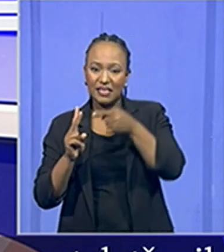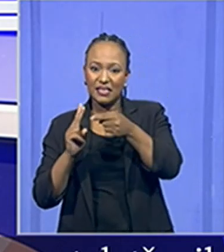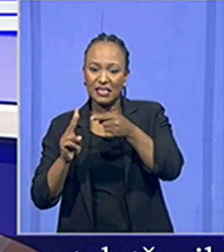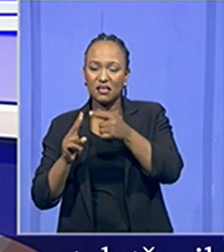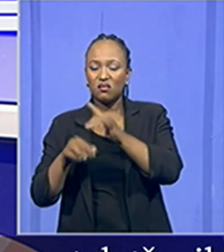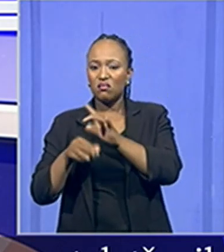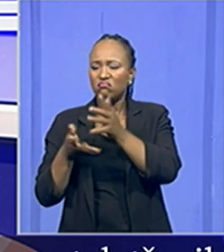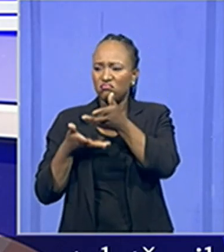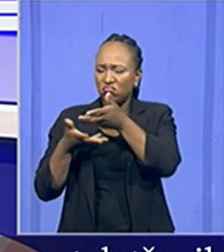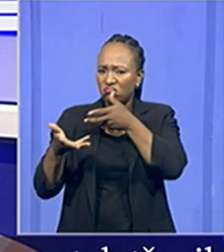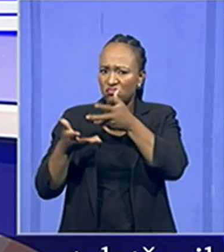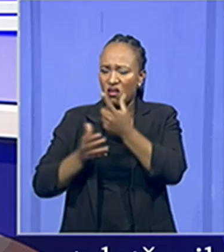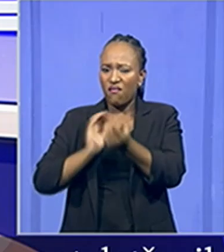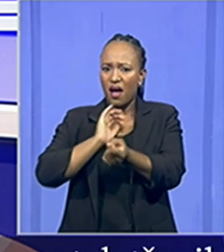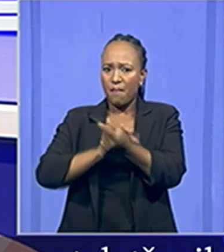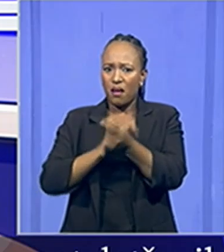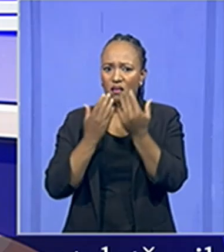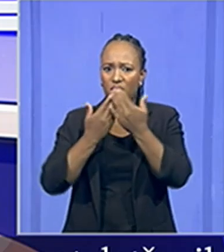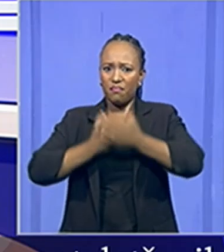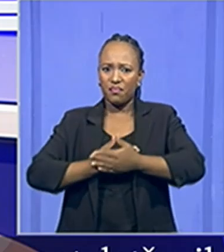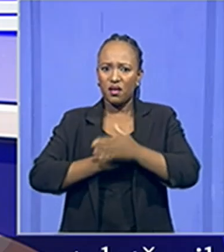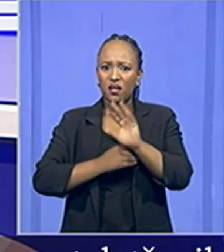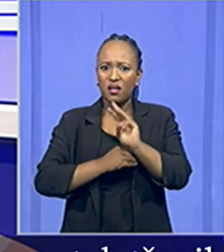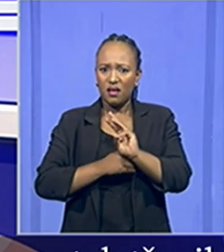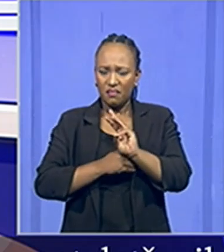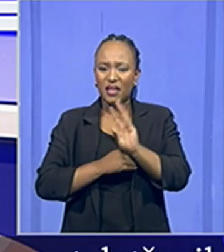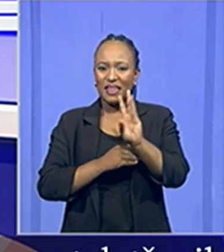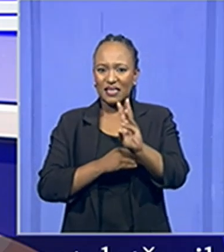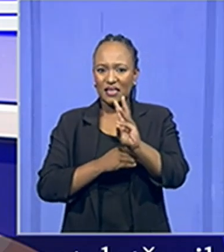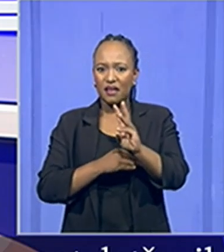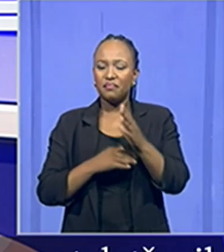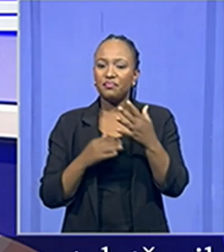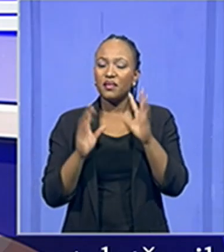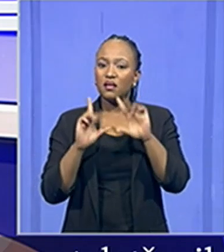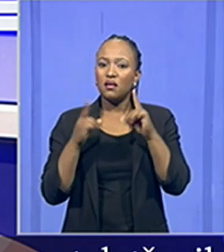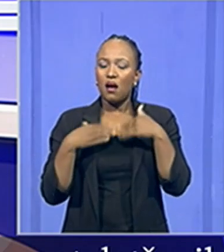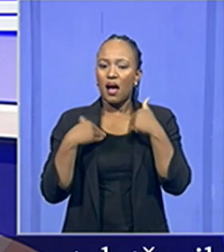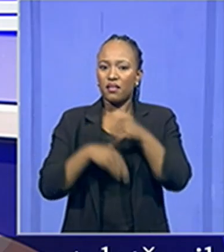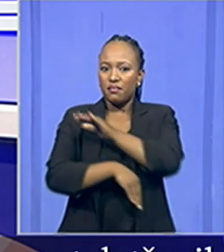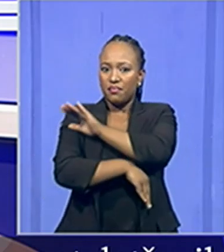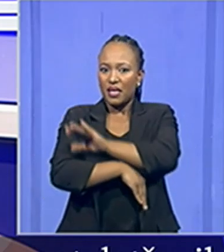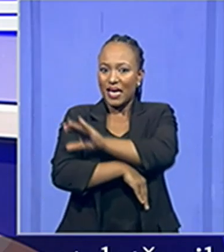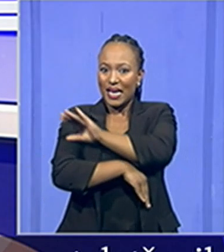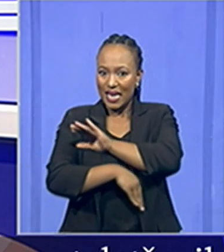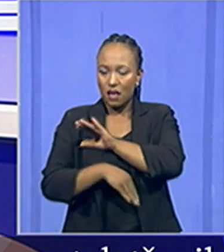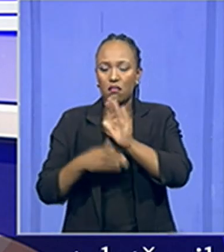ya bošegong bja Labono. Kgoro ya maphelo e re tleliniki e tla dula e tswaletšwe mo mafelong a beke ye.